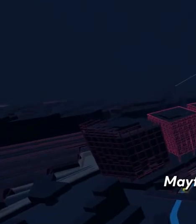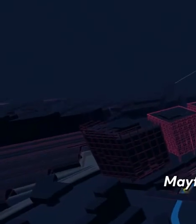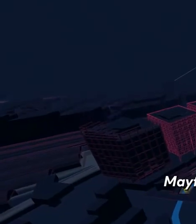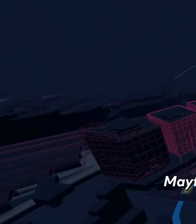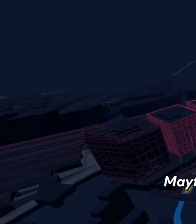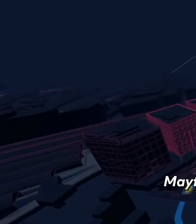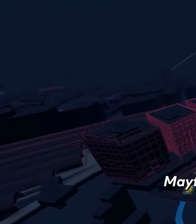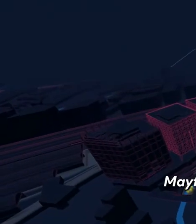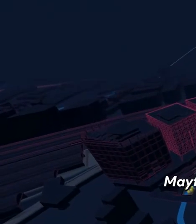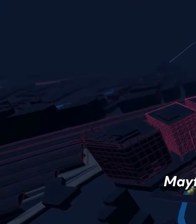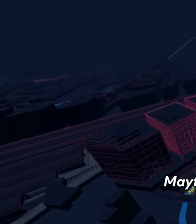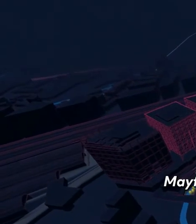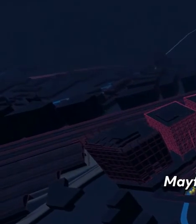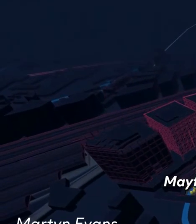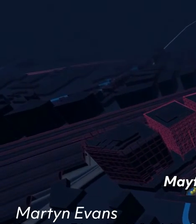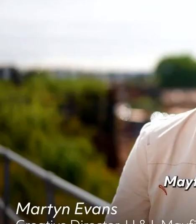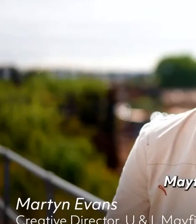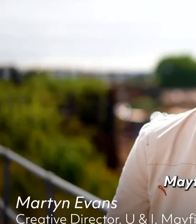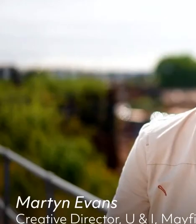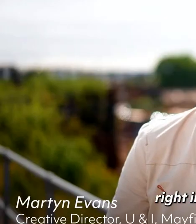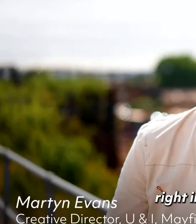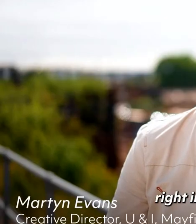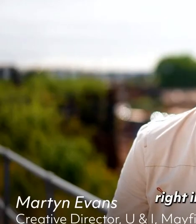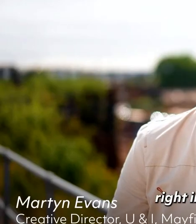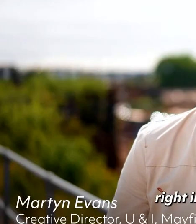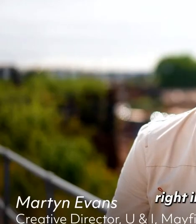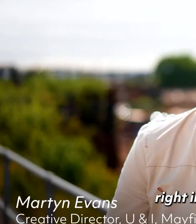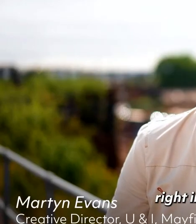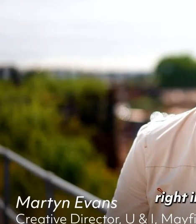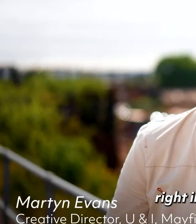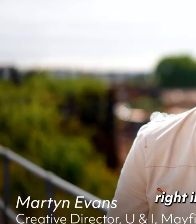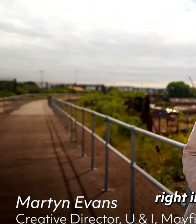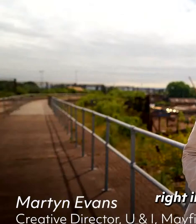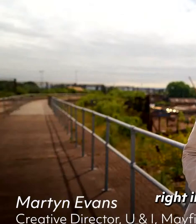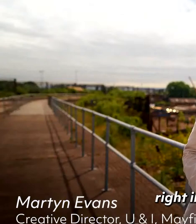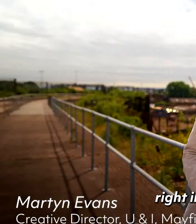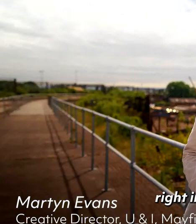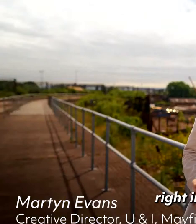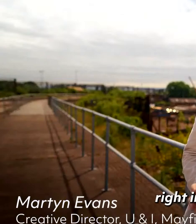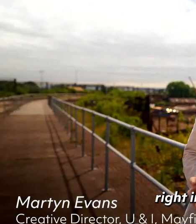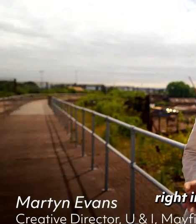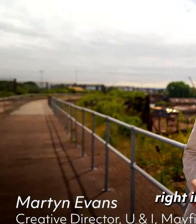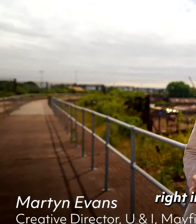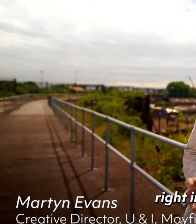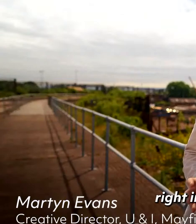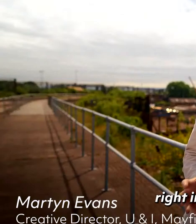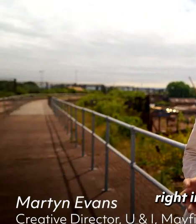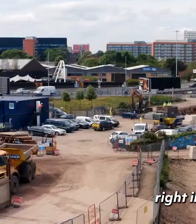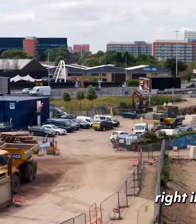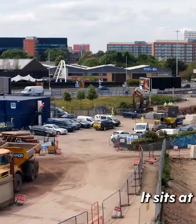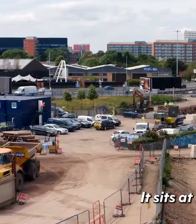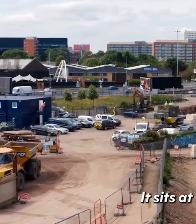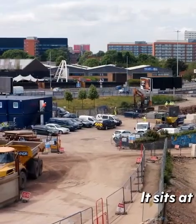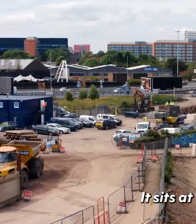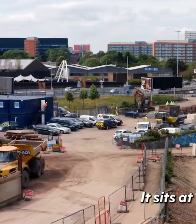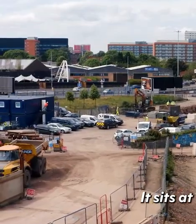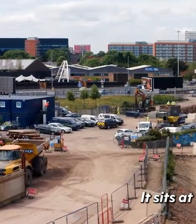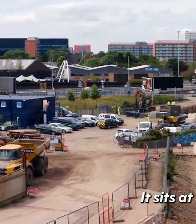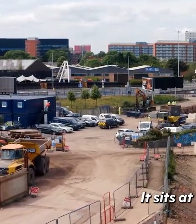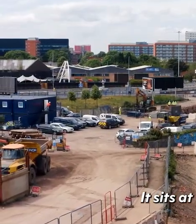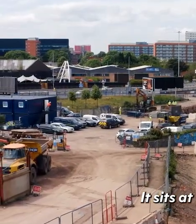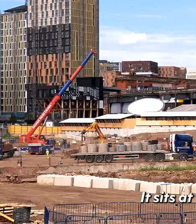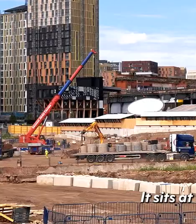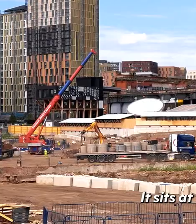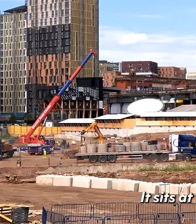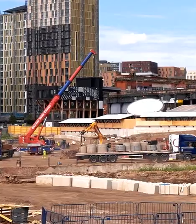Mayfield was conceived in 2016 to redevelop 25 acres of land right in the heart of the city centre. It sits at the heart